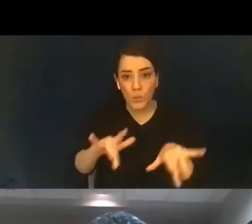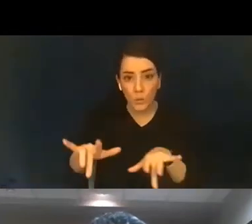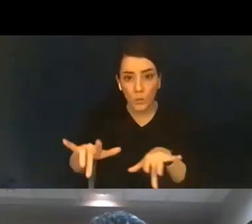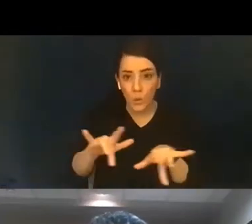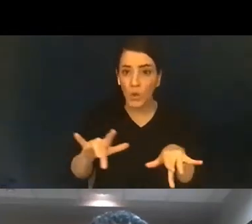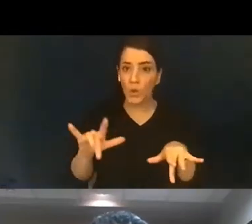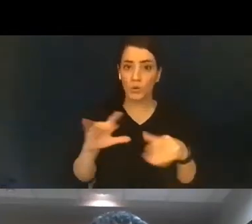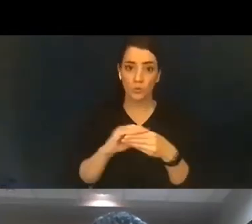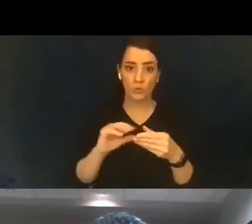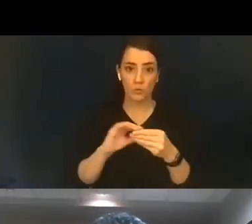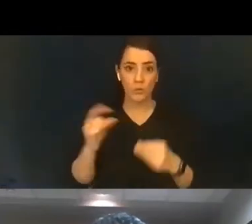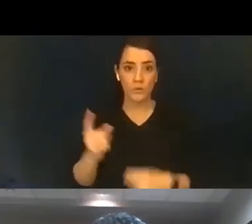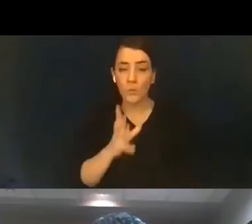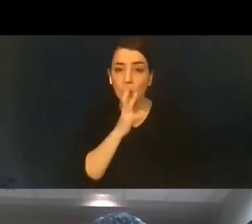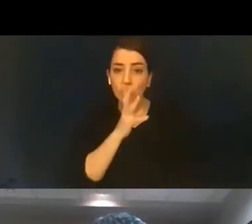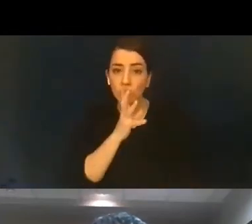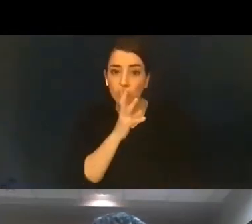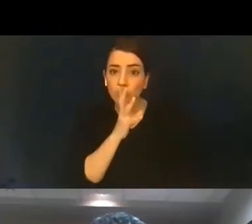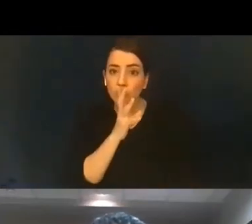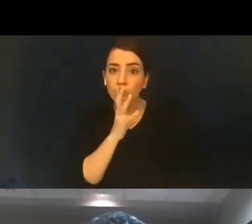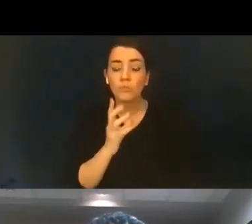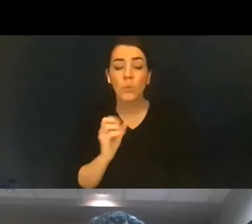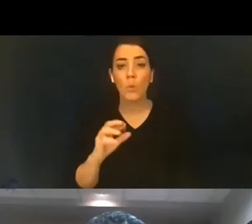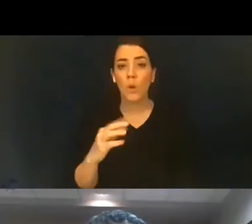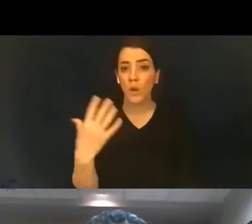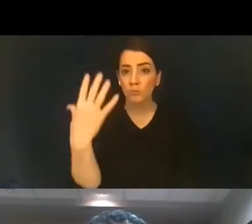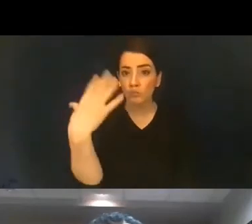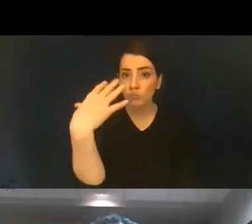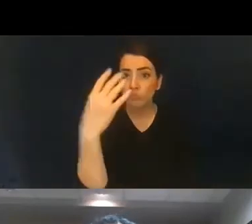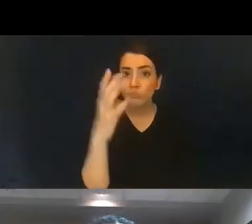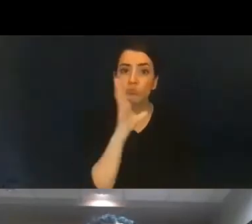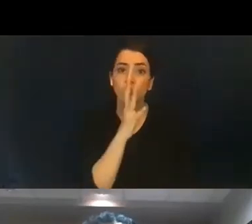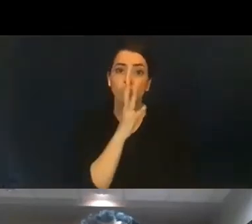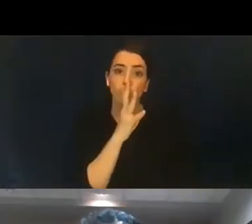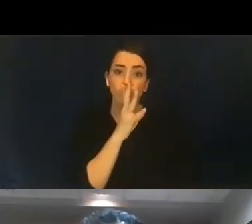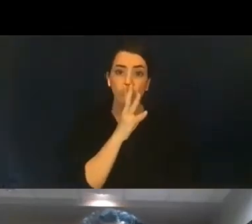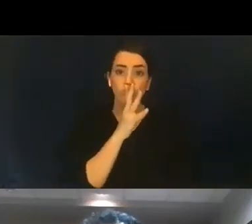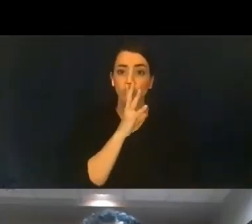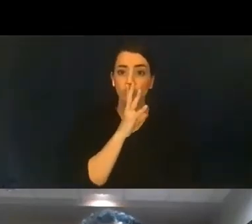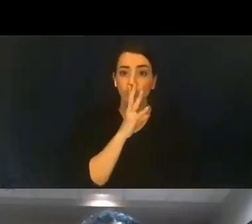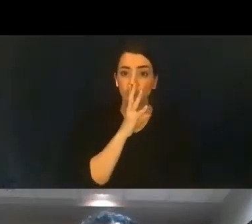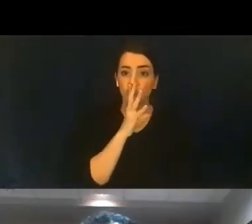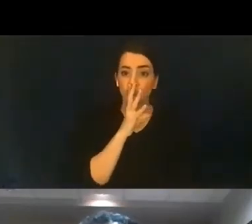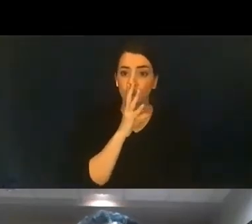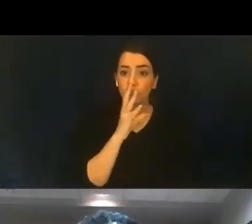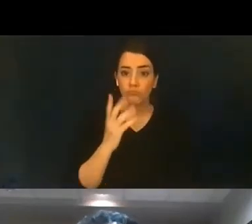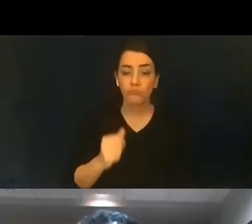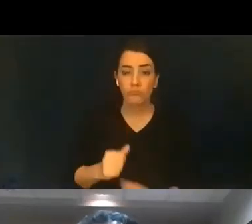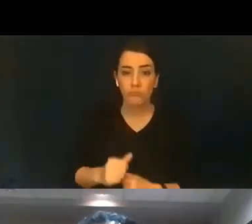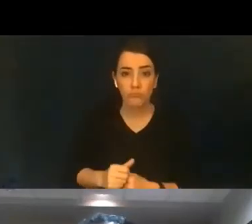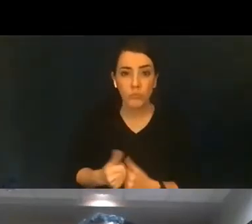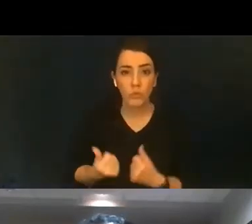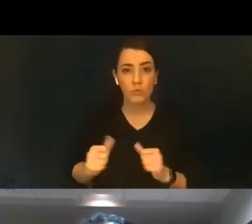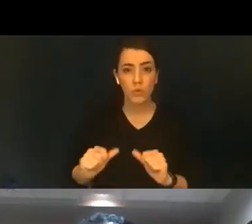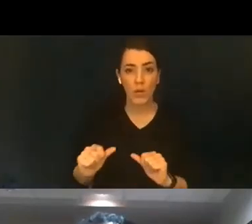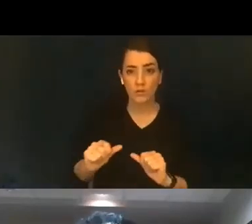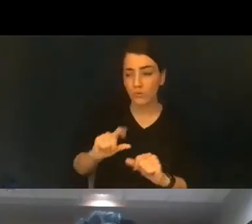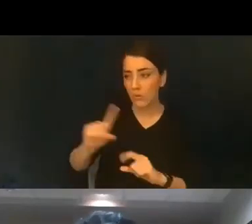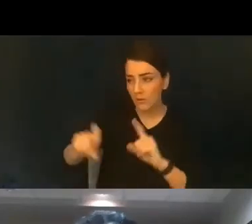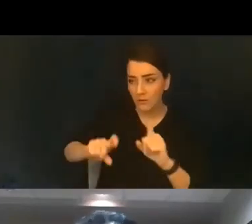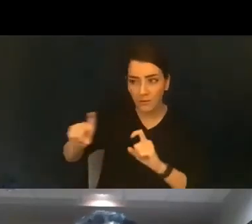of veterans, of everyday people, to kind of share their journey. What happened in the